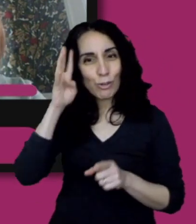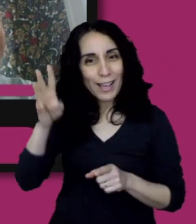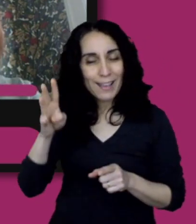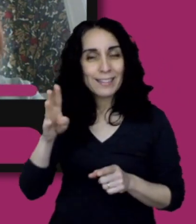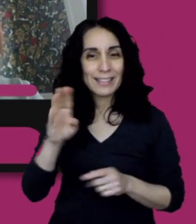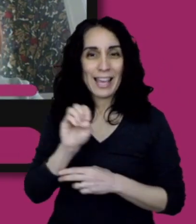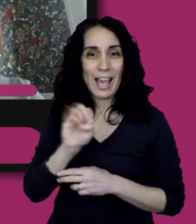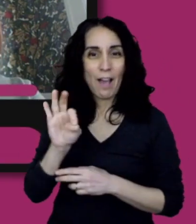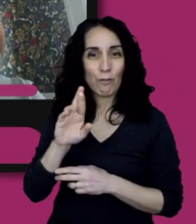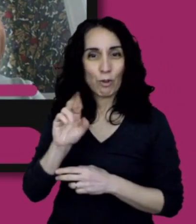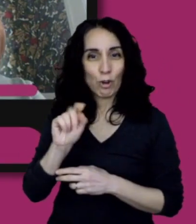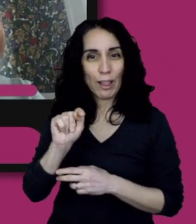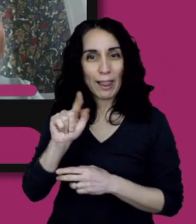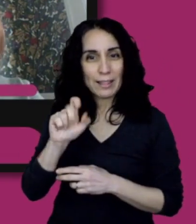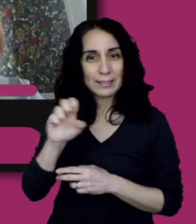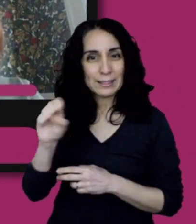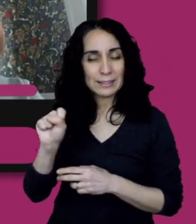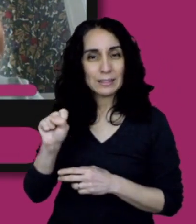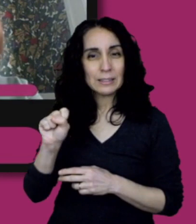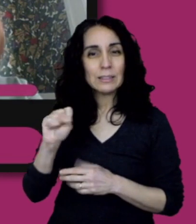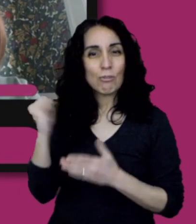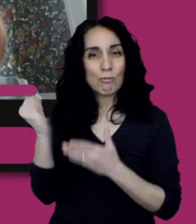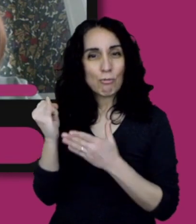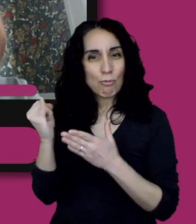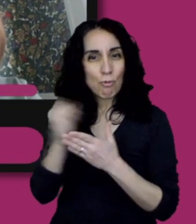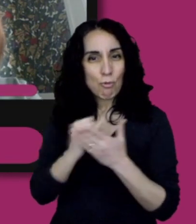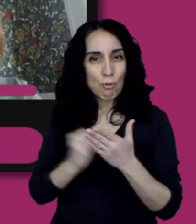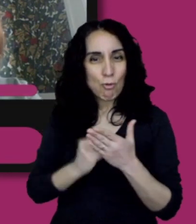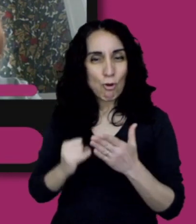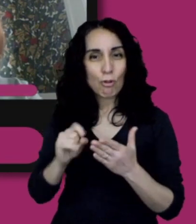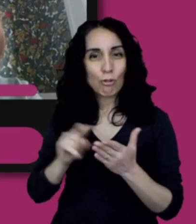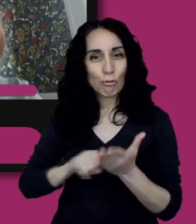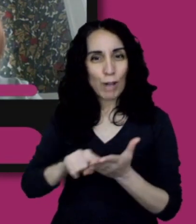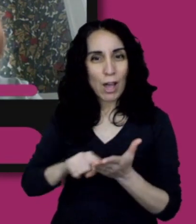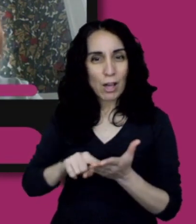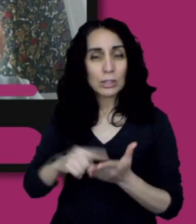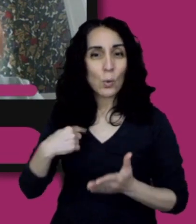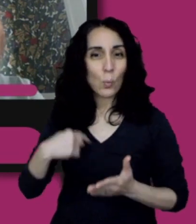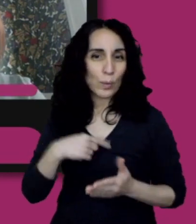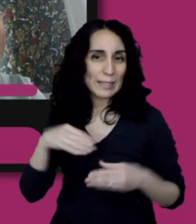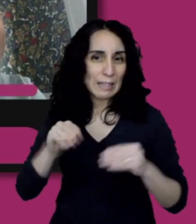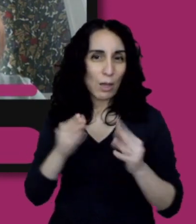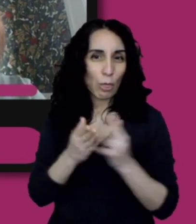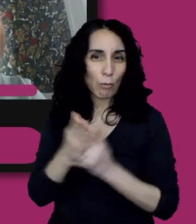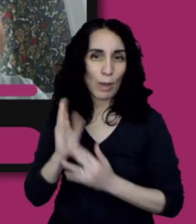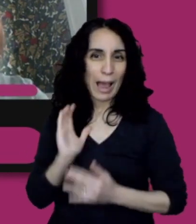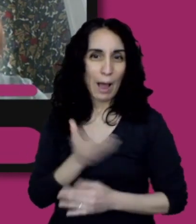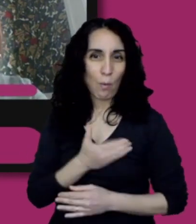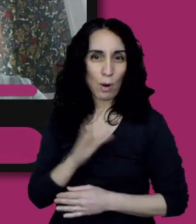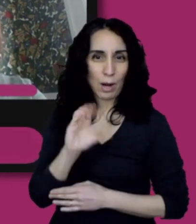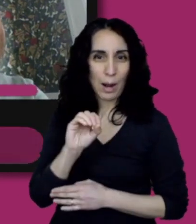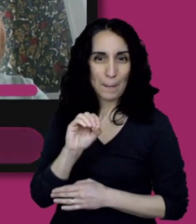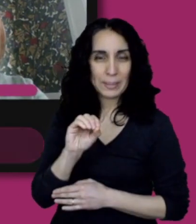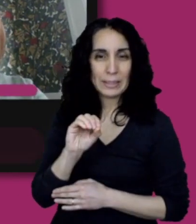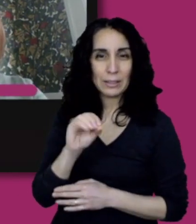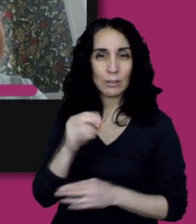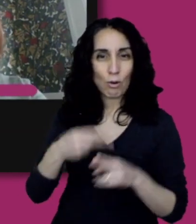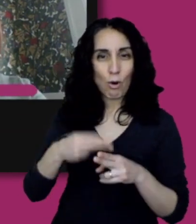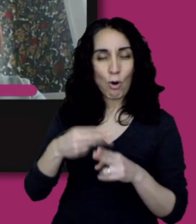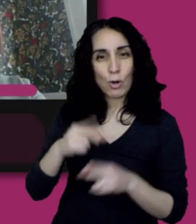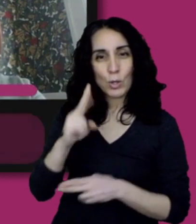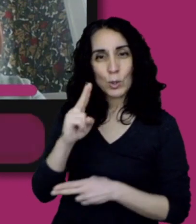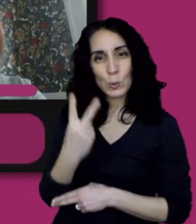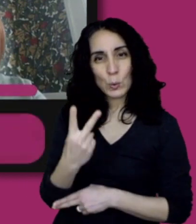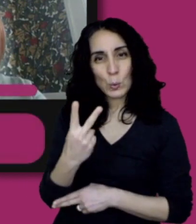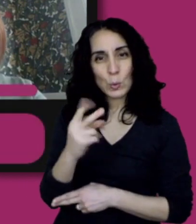And so Effortless Art Crayons are one of our products that we sell through Two Sparrows. Two Sparrows is the company that